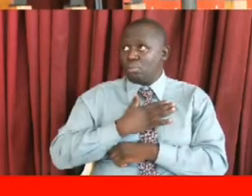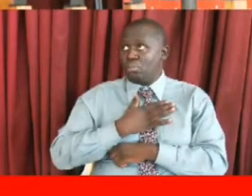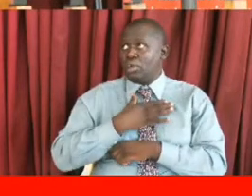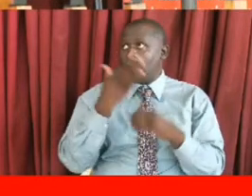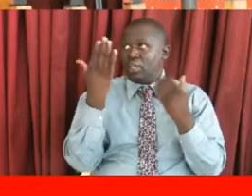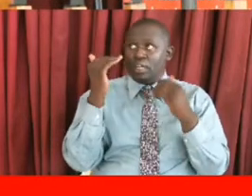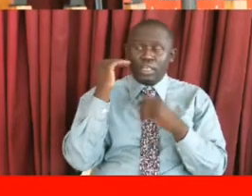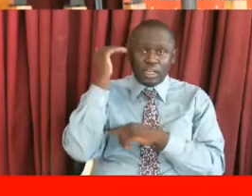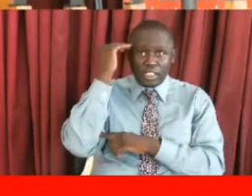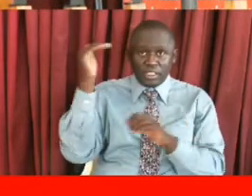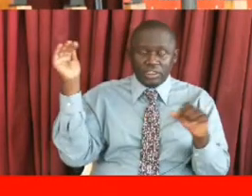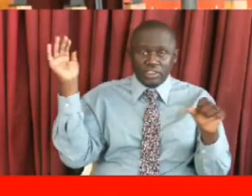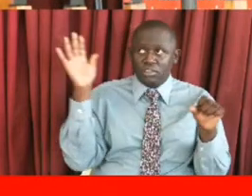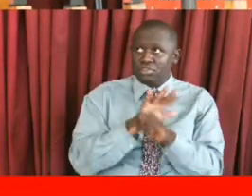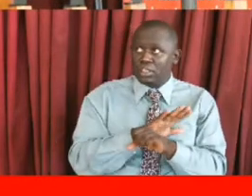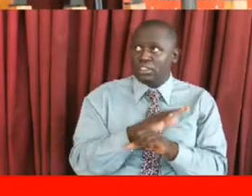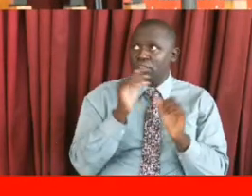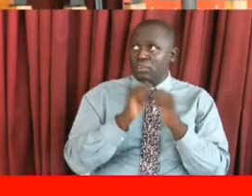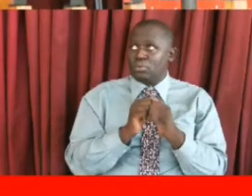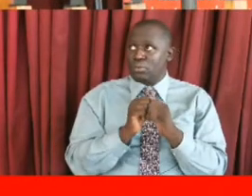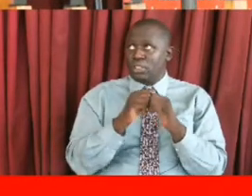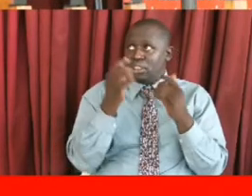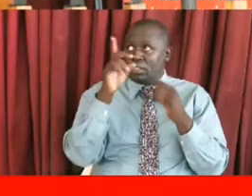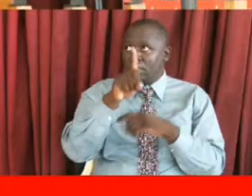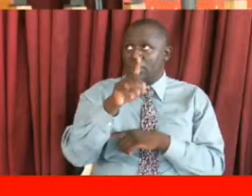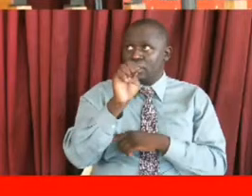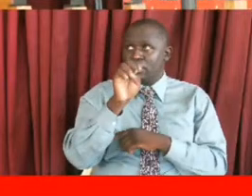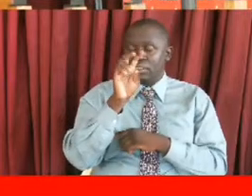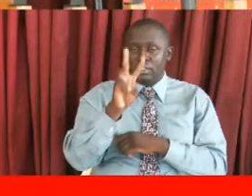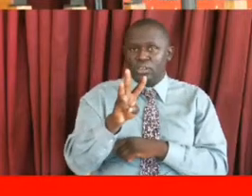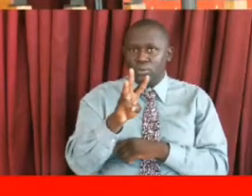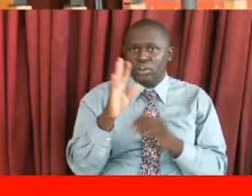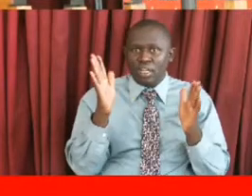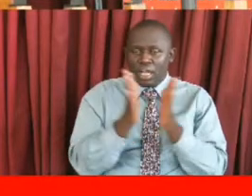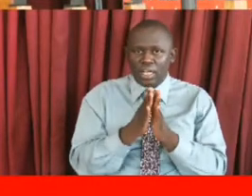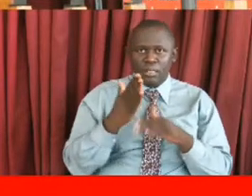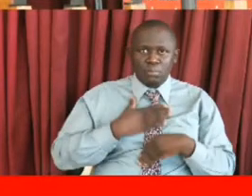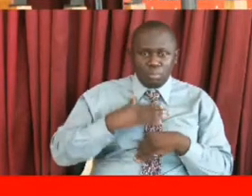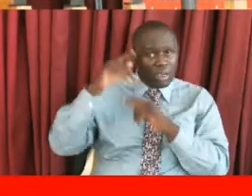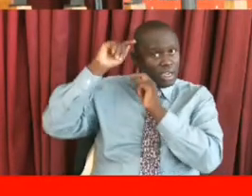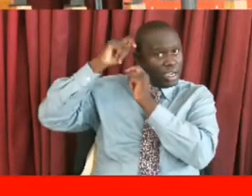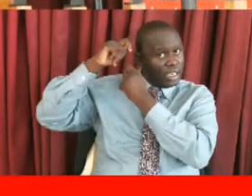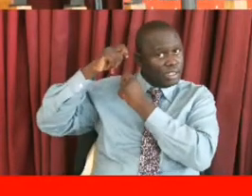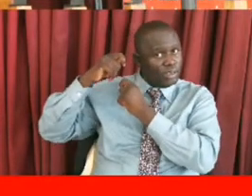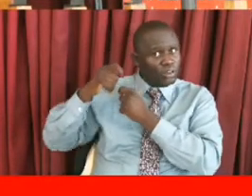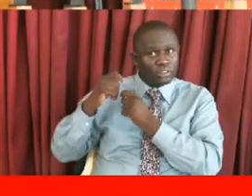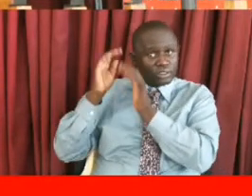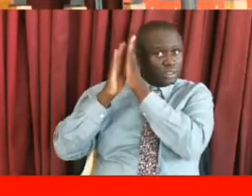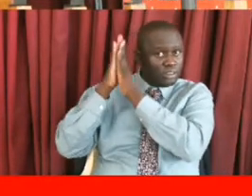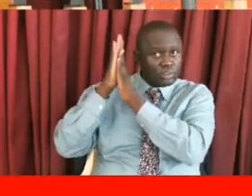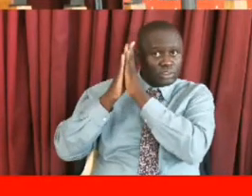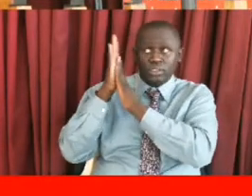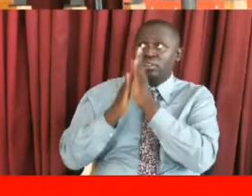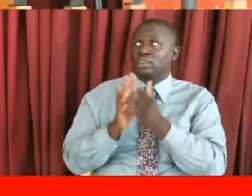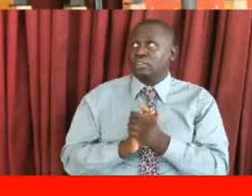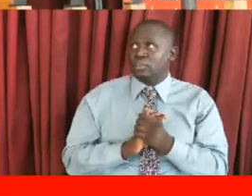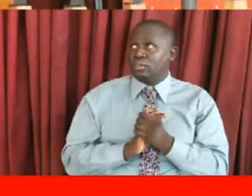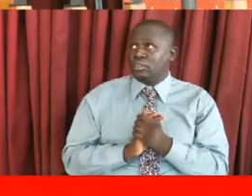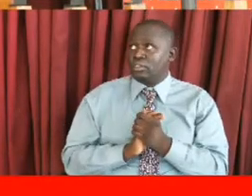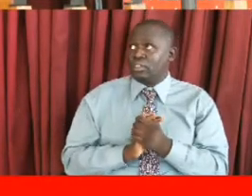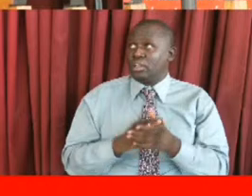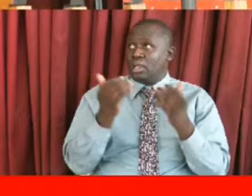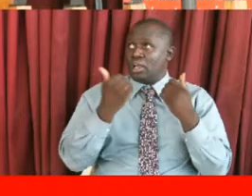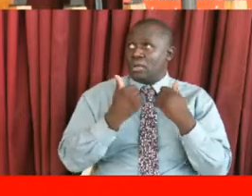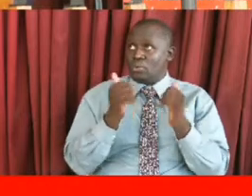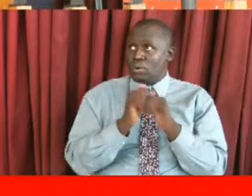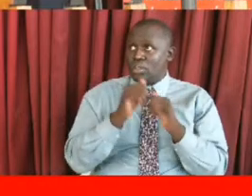with d and my locks with the drops of the